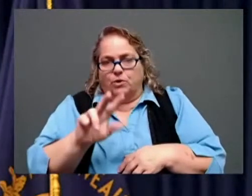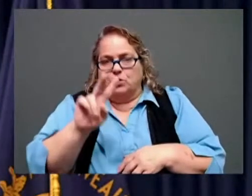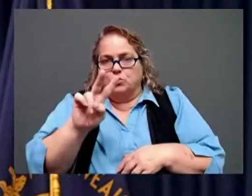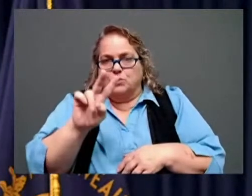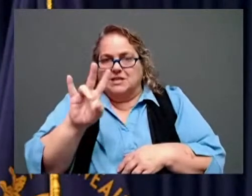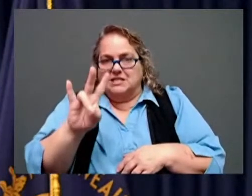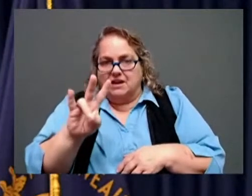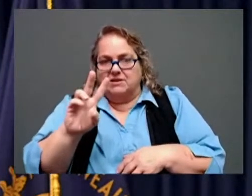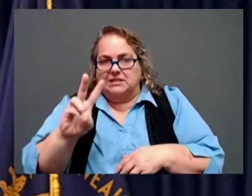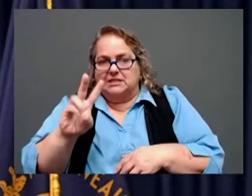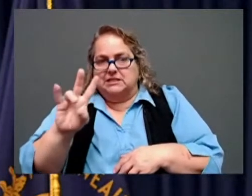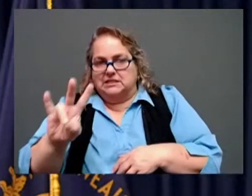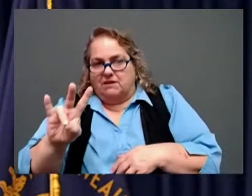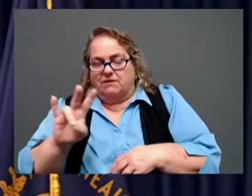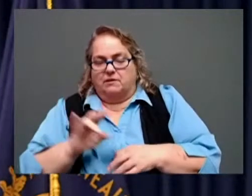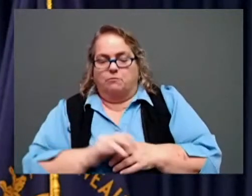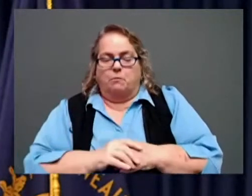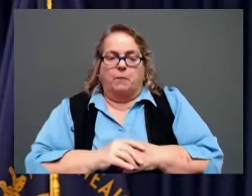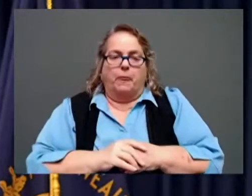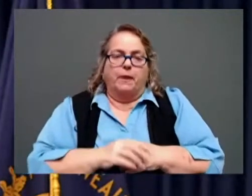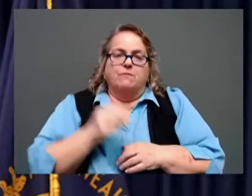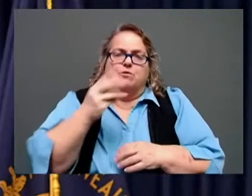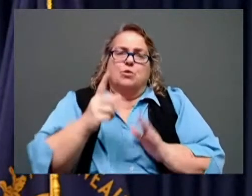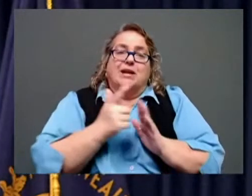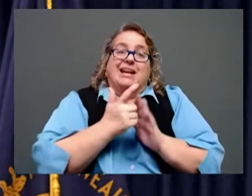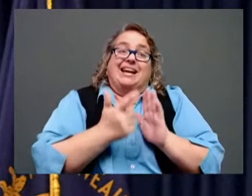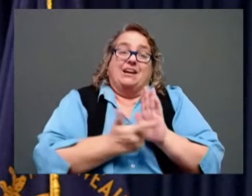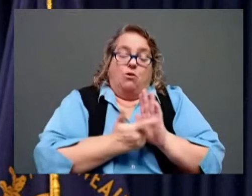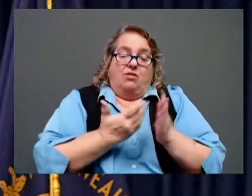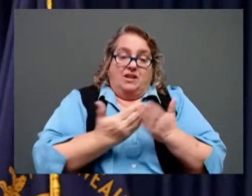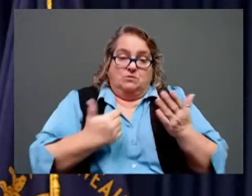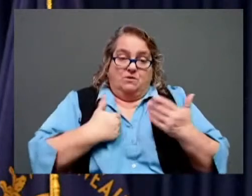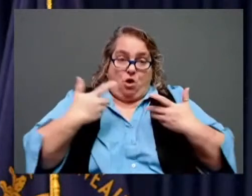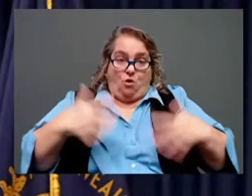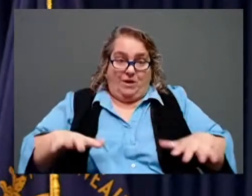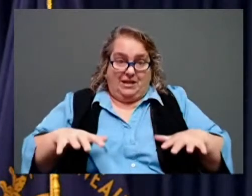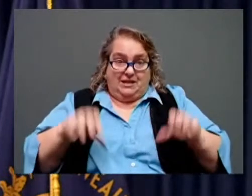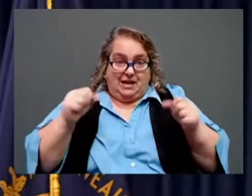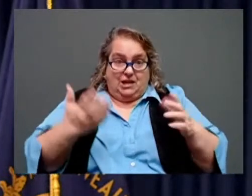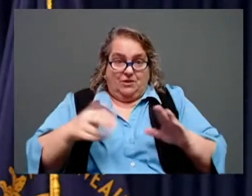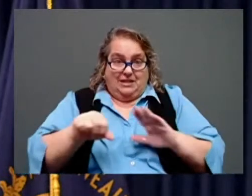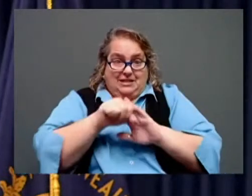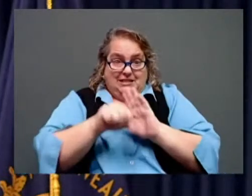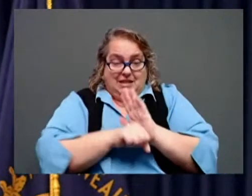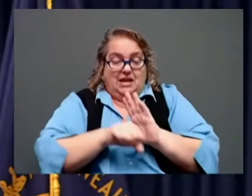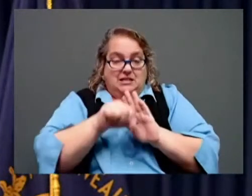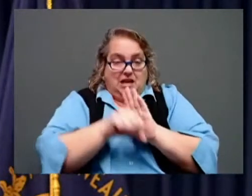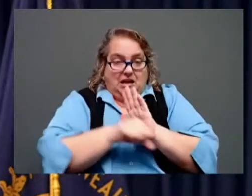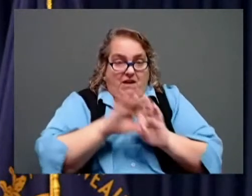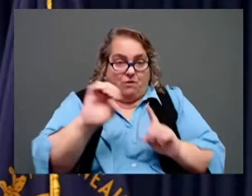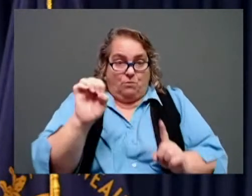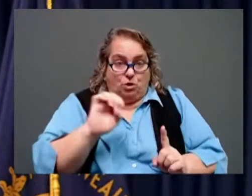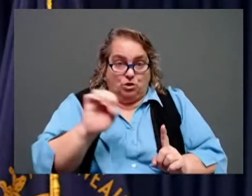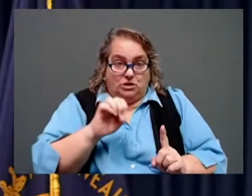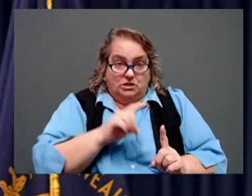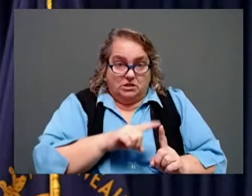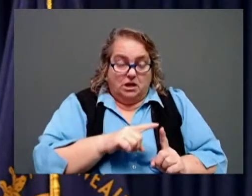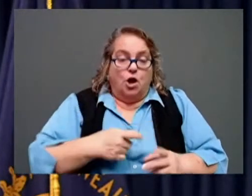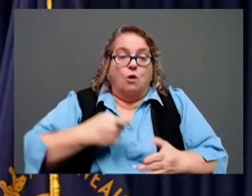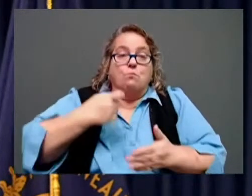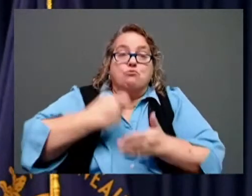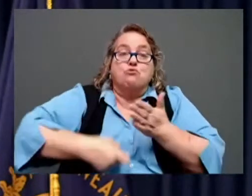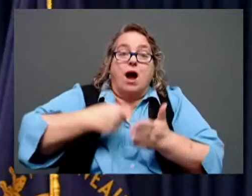1-800-733-2767. A couple of legal steps we've taken here at the state level: our state of emergency, price gouging